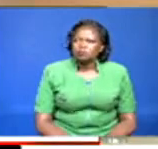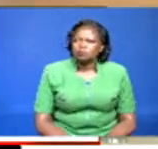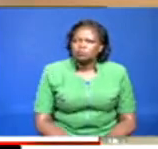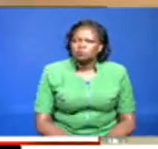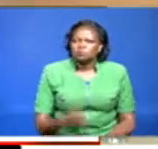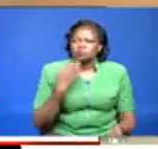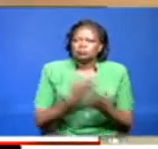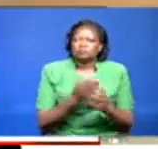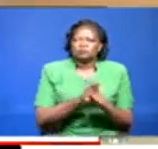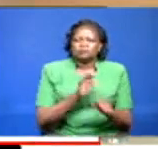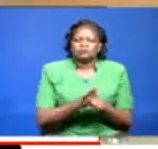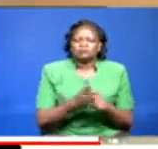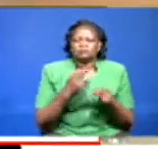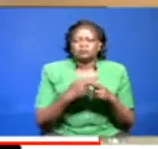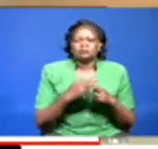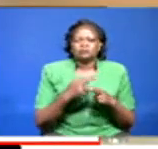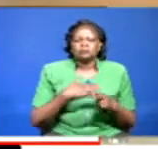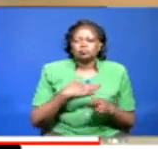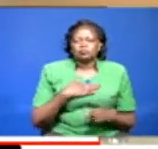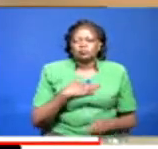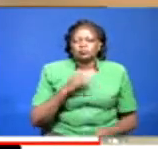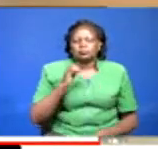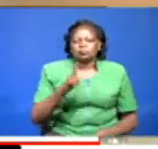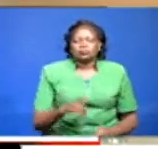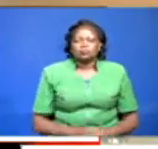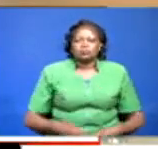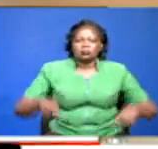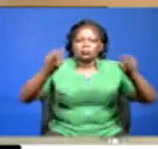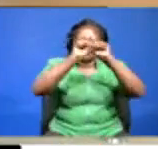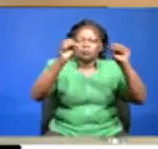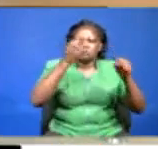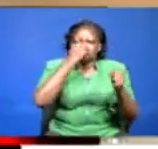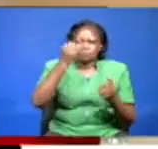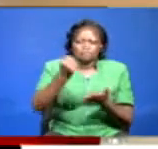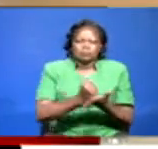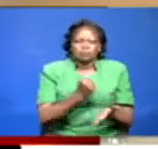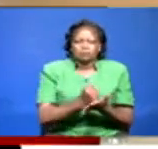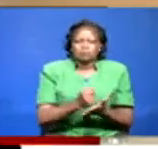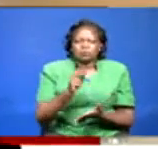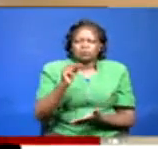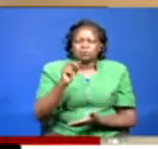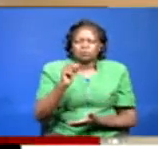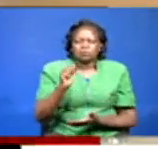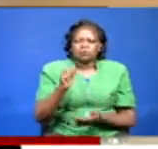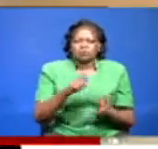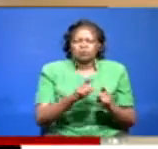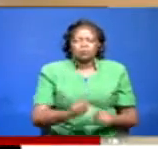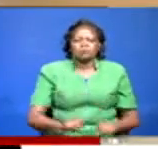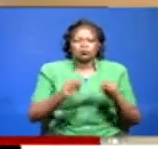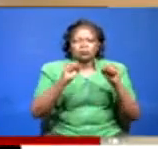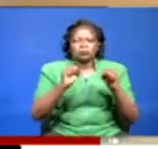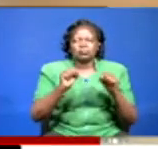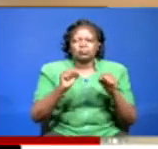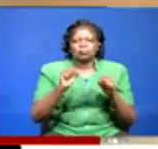Thank you for joining us. My name is Wairi Mujenga. Now, President William Ruto has appointed Anthony Nganga Mwaura as the chairperson of the Kenya